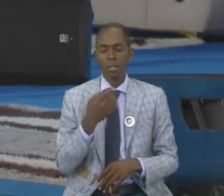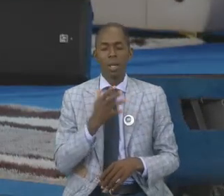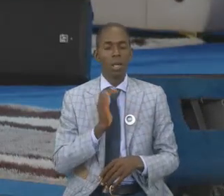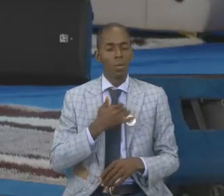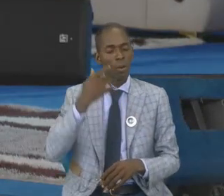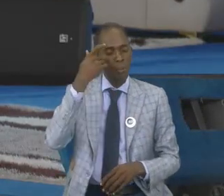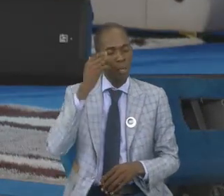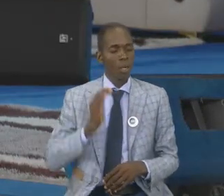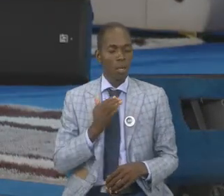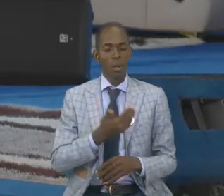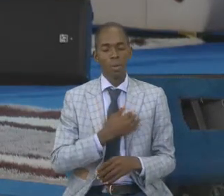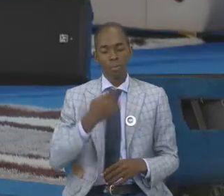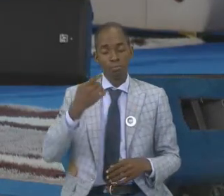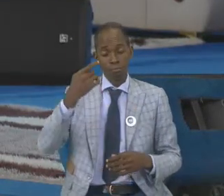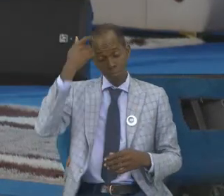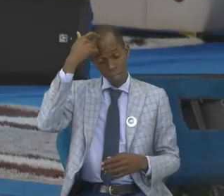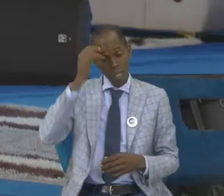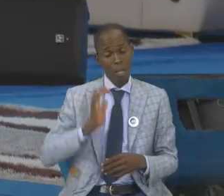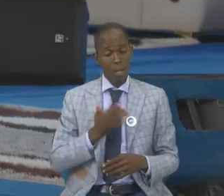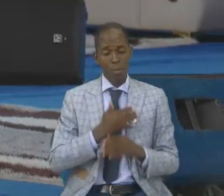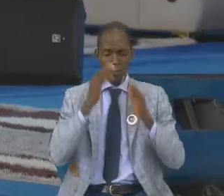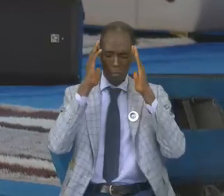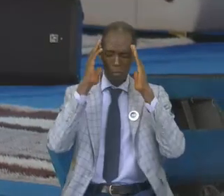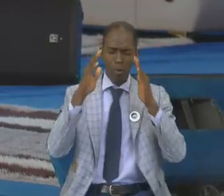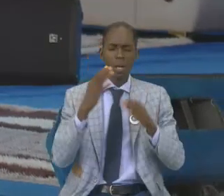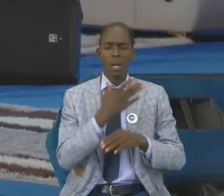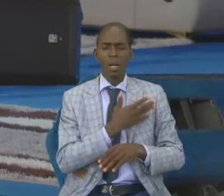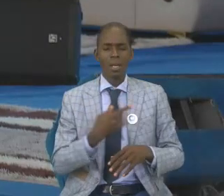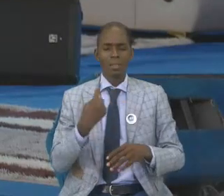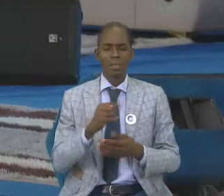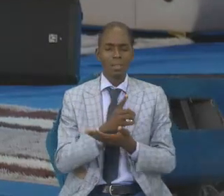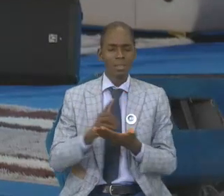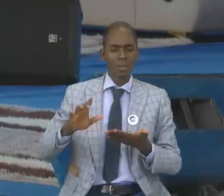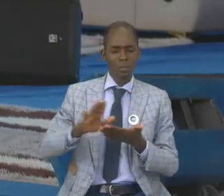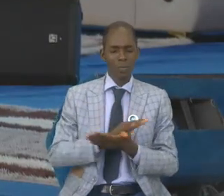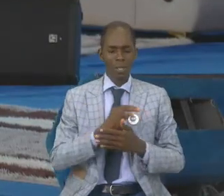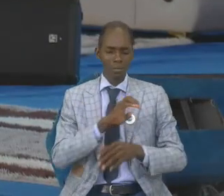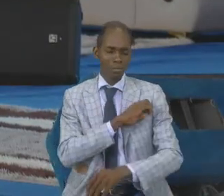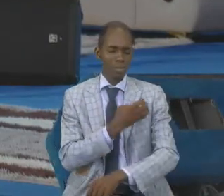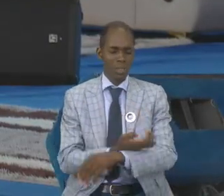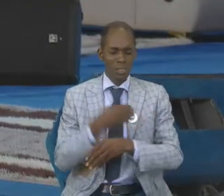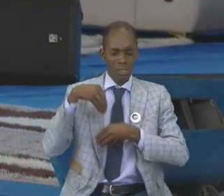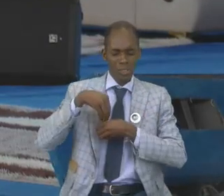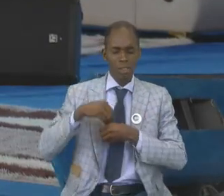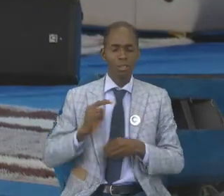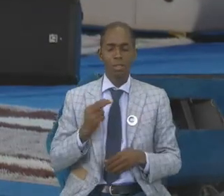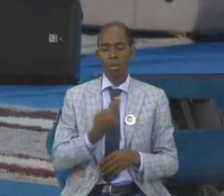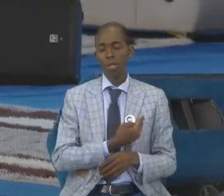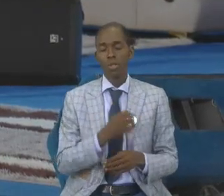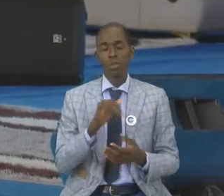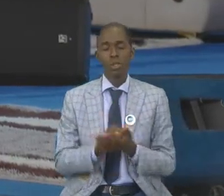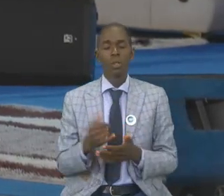our mind, our focus, and the divine energy inside us so that we'll